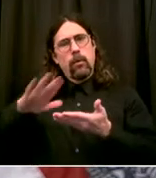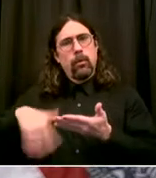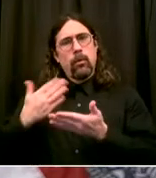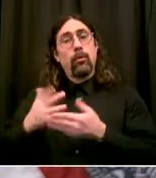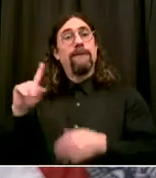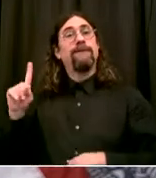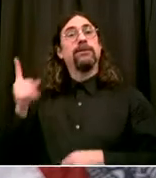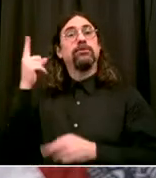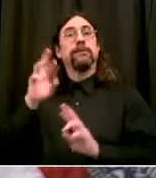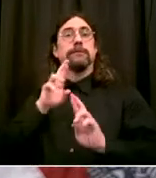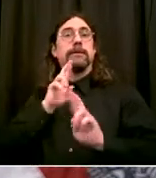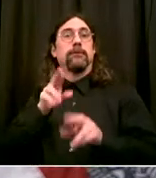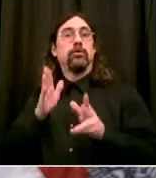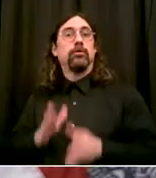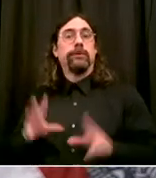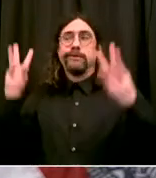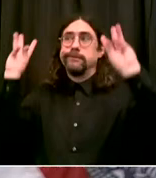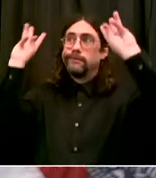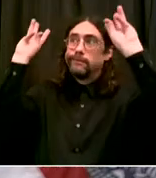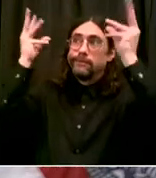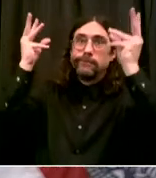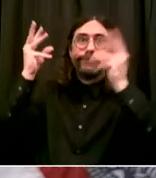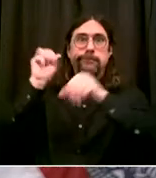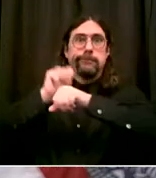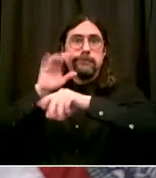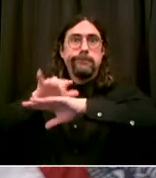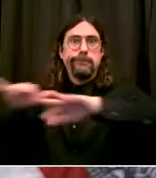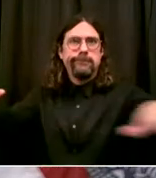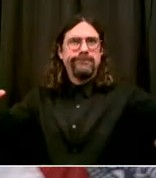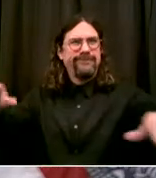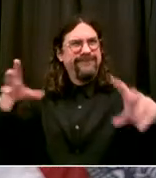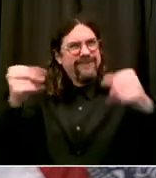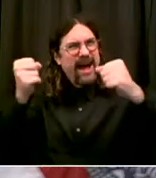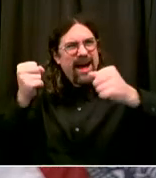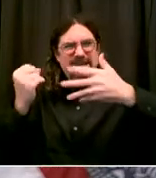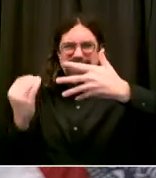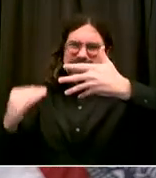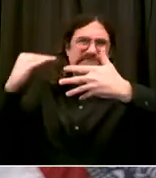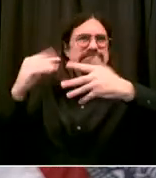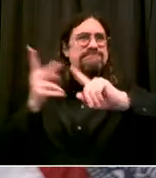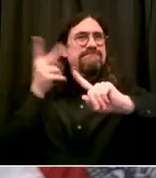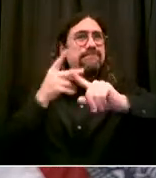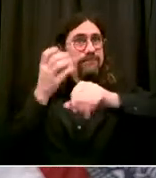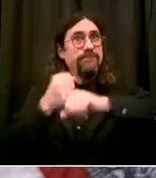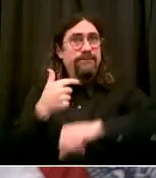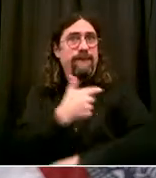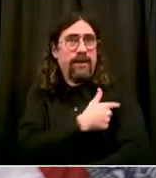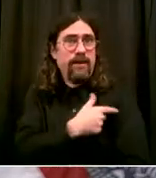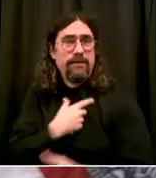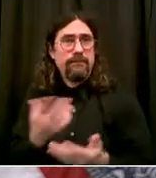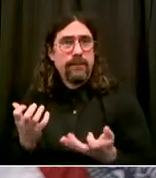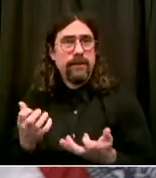the better. It's just plain and simple. So we need, again, that cooperation all around to just smooth this out and make it simple.